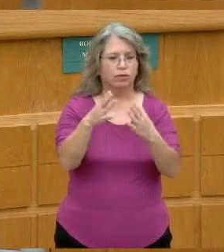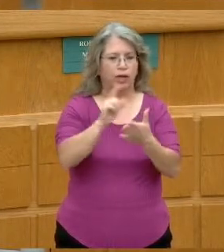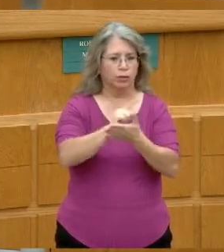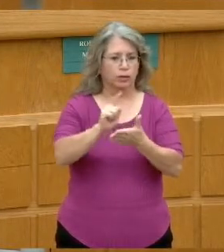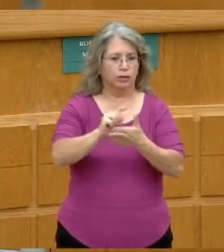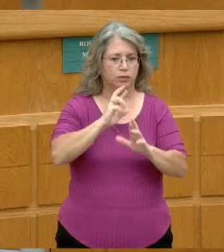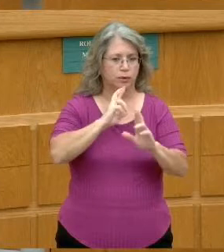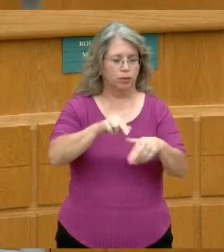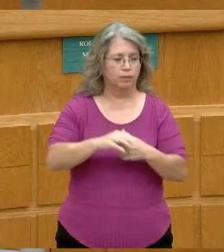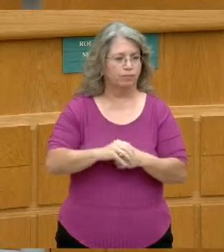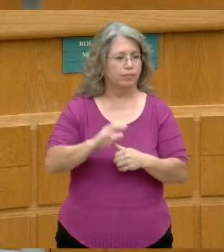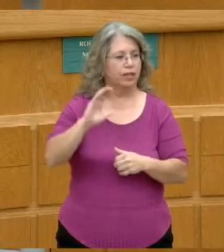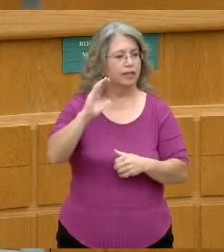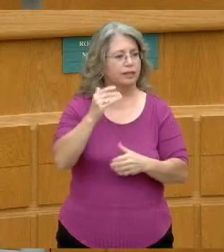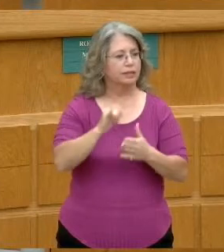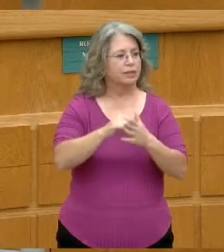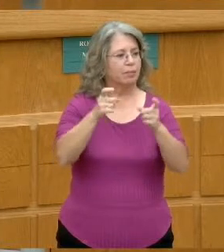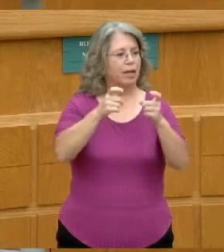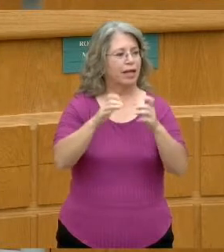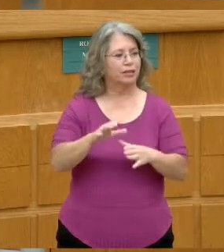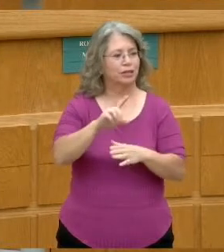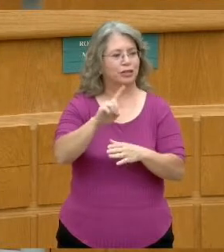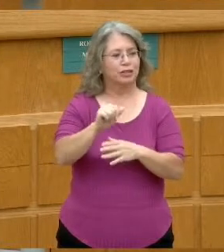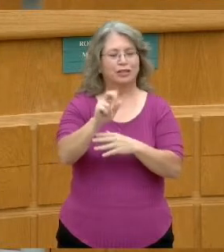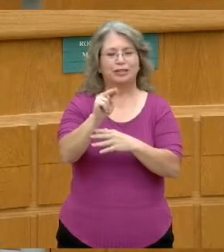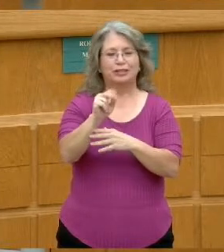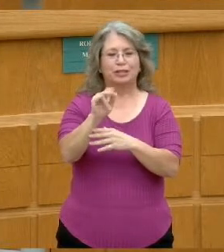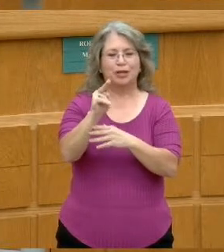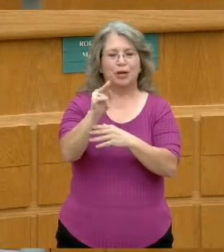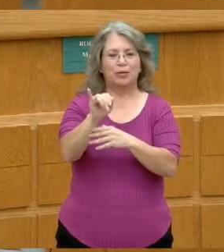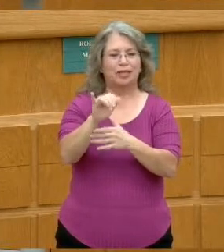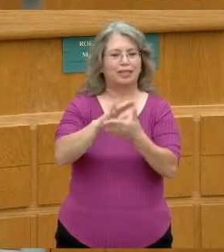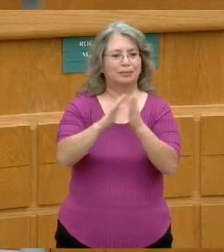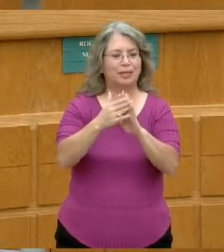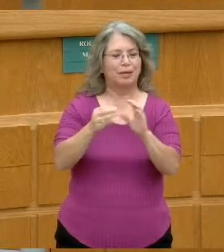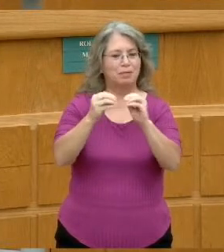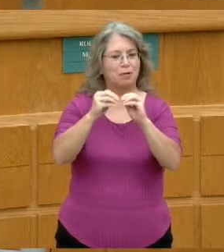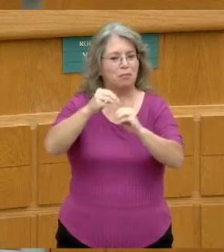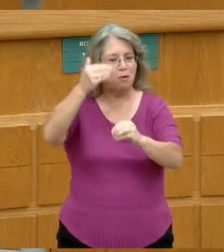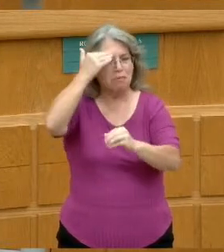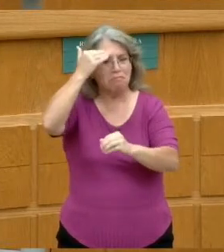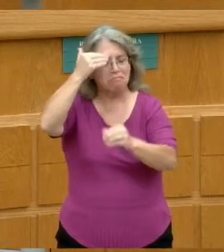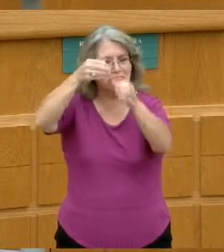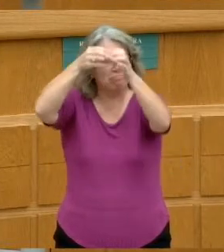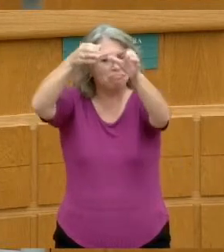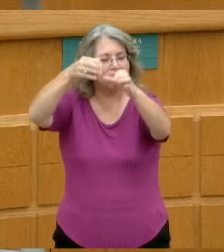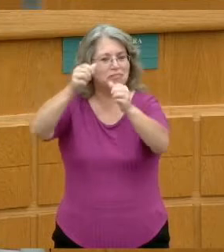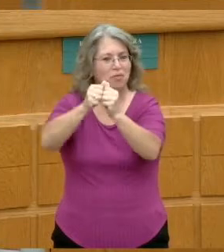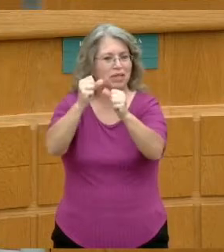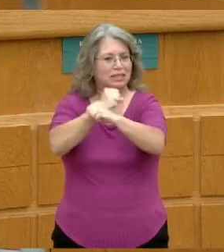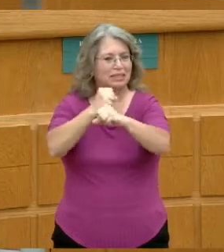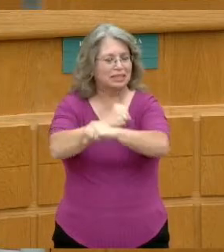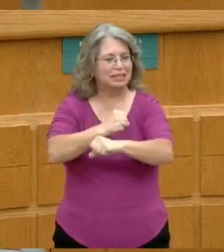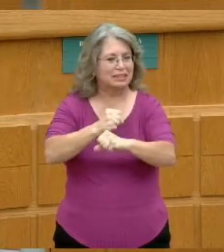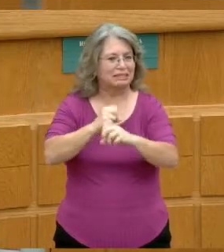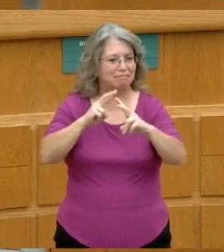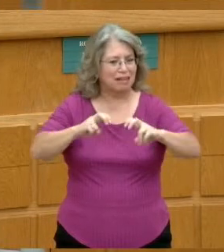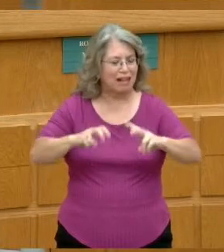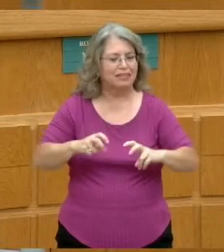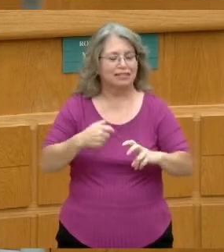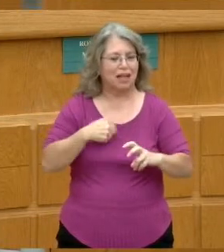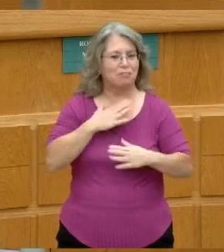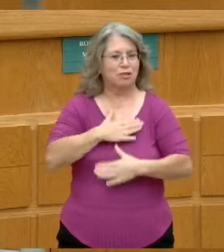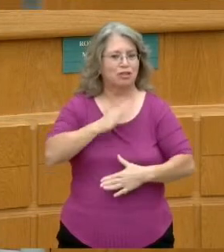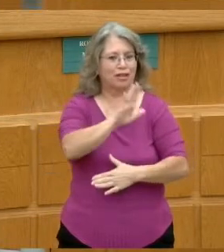Seems that manager Zanoni is getting more advanced in his statistical analysis and maybe taking some of the load off my shoulders, which I appreciate. I just want